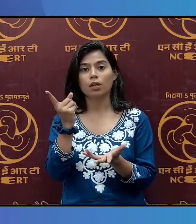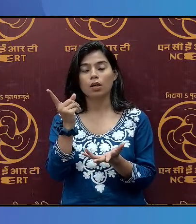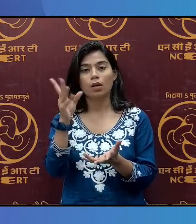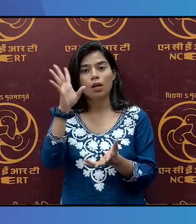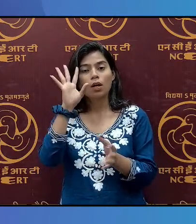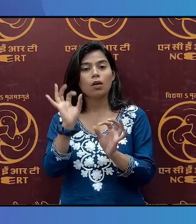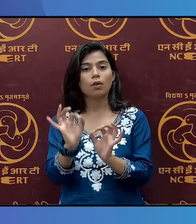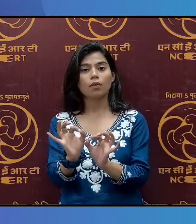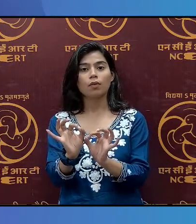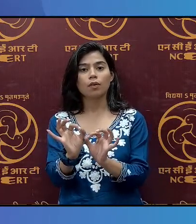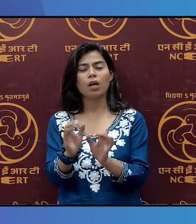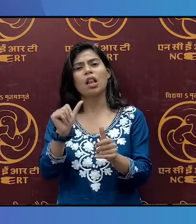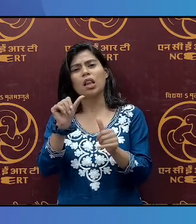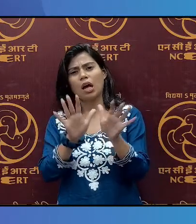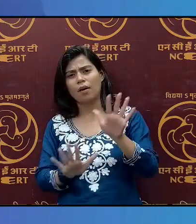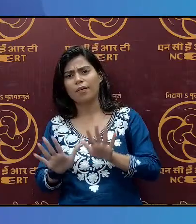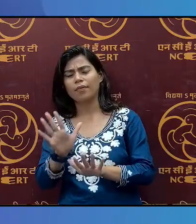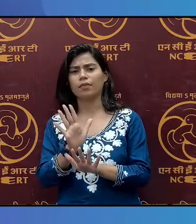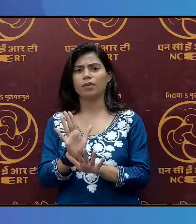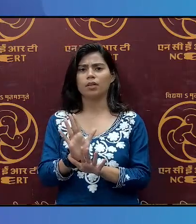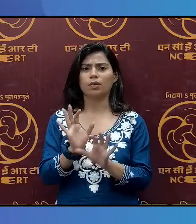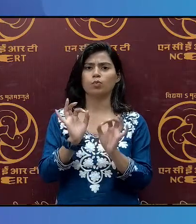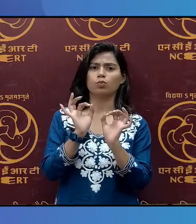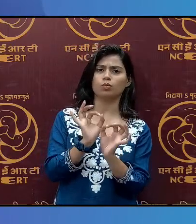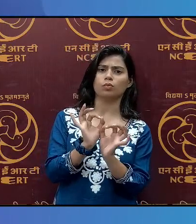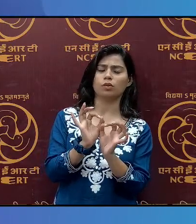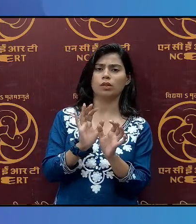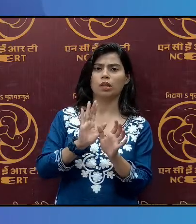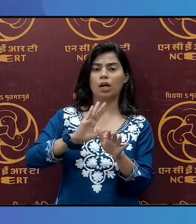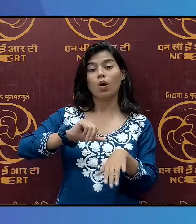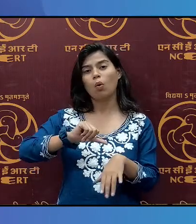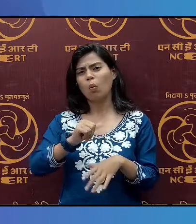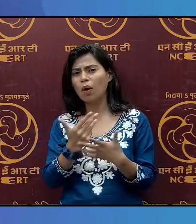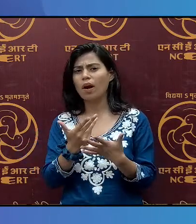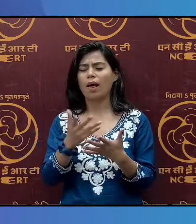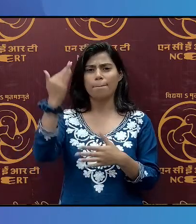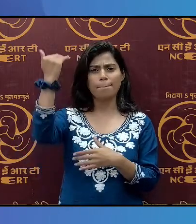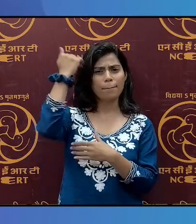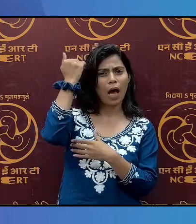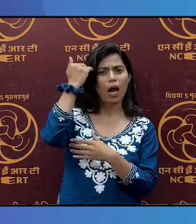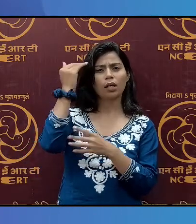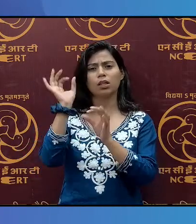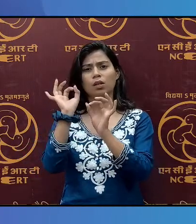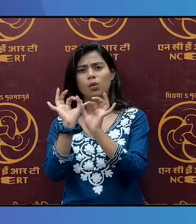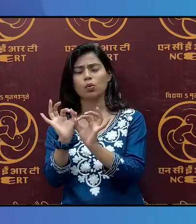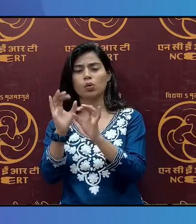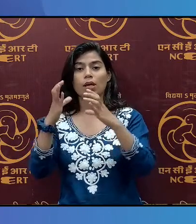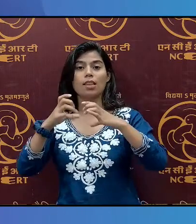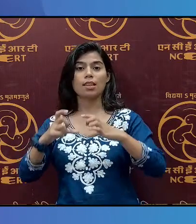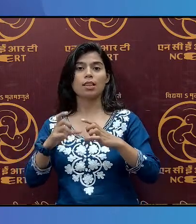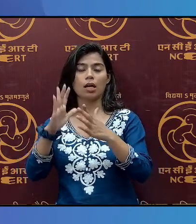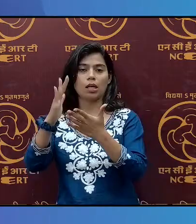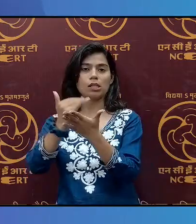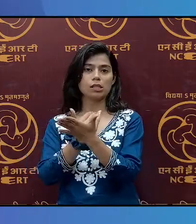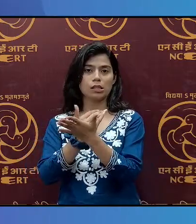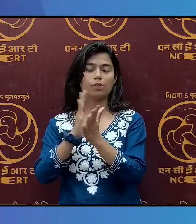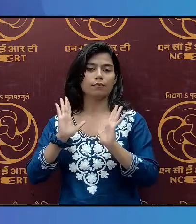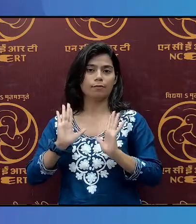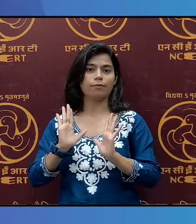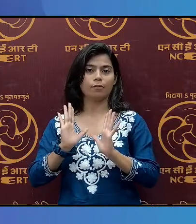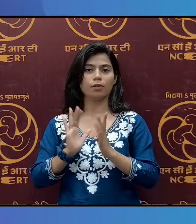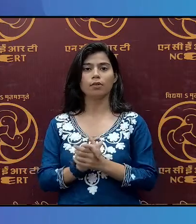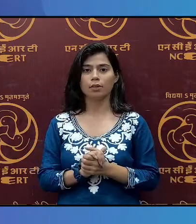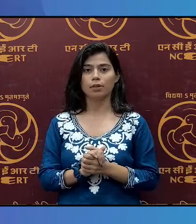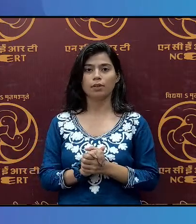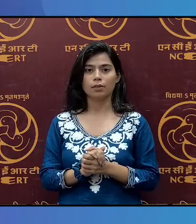my cognitive activities very healthy, and also keep my mental health in a very safe zone. So that means